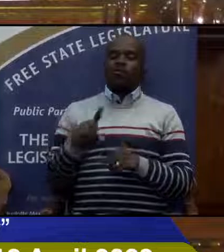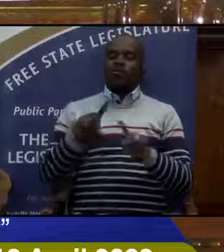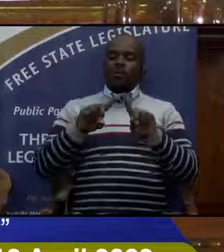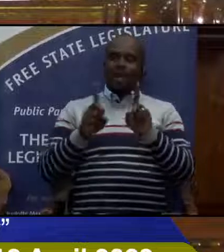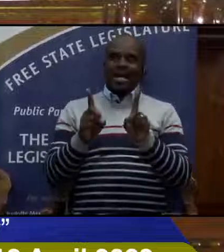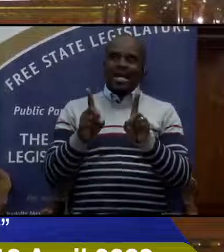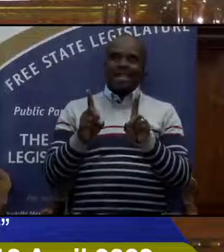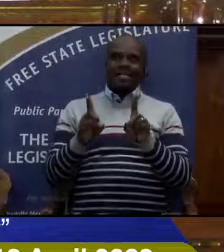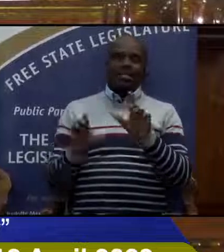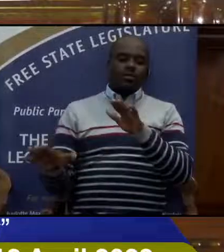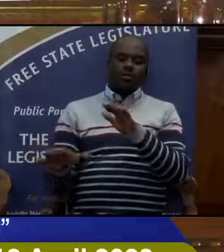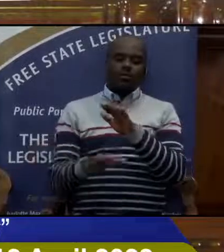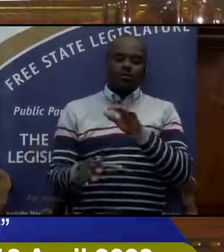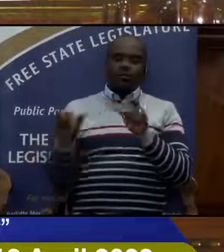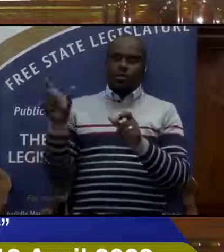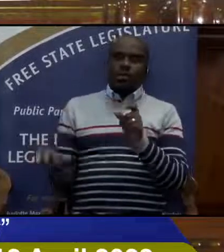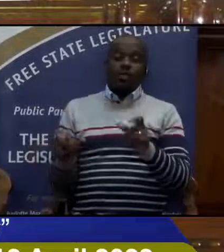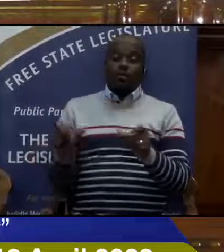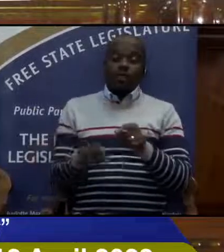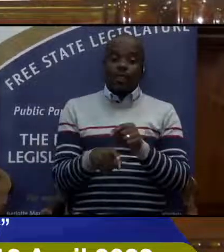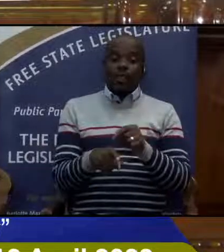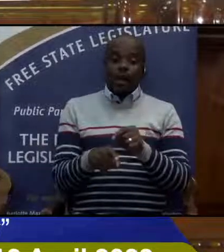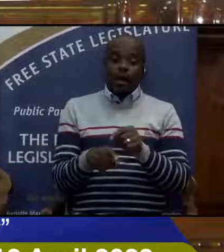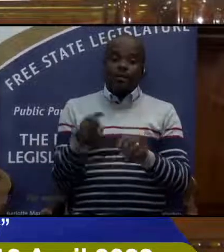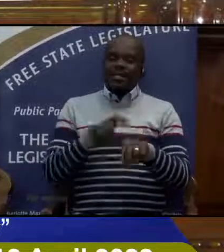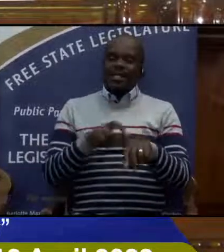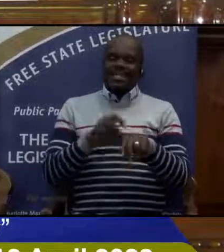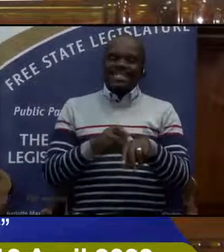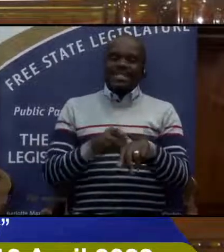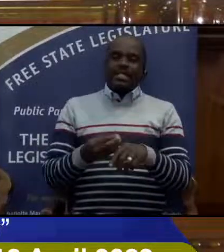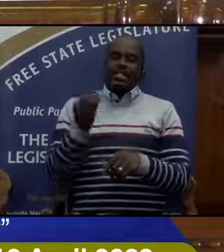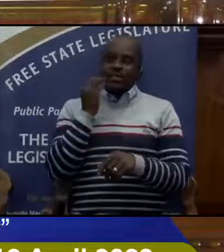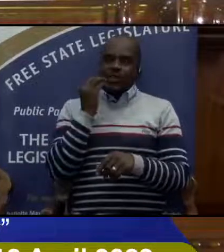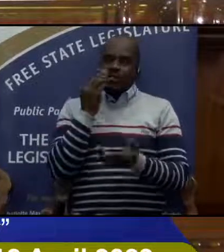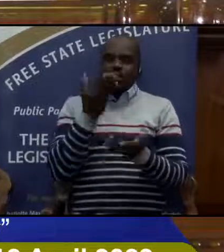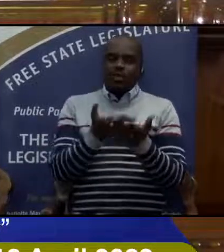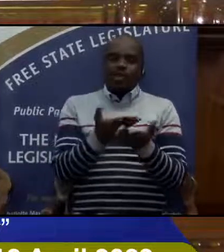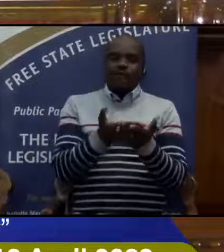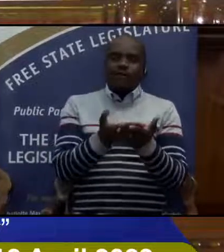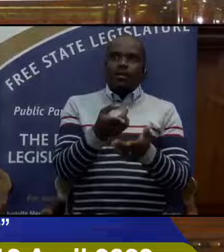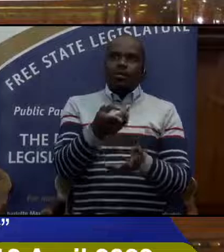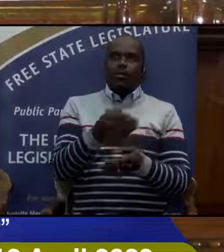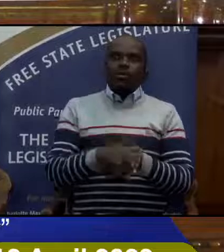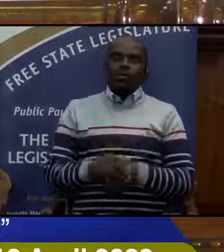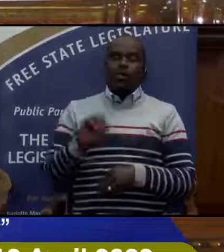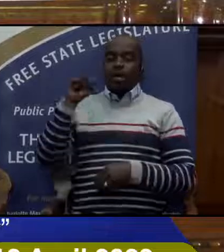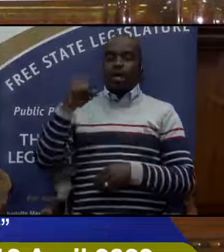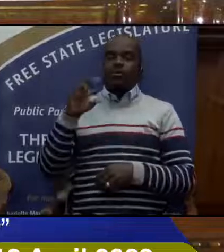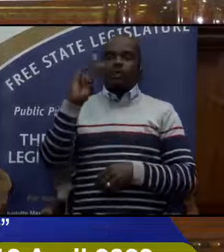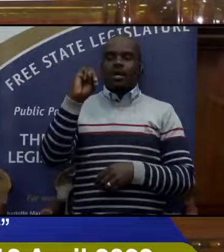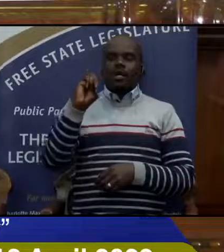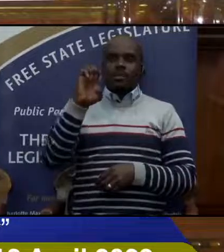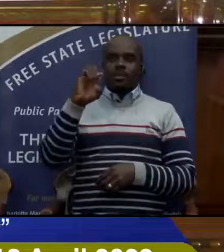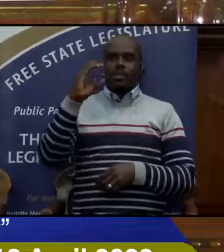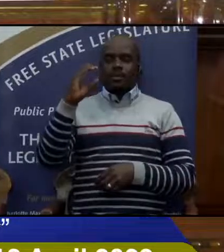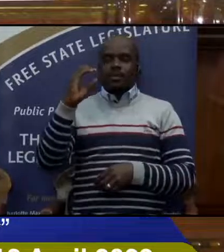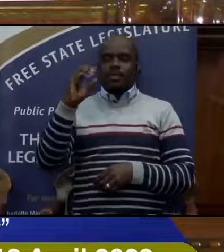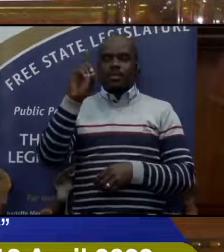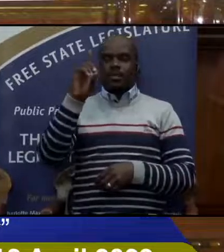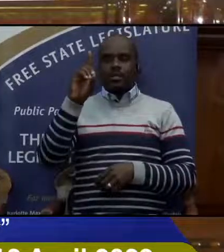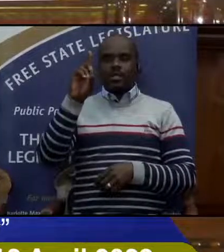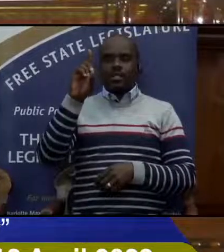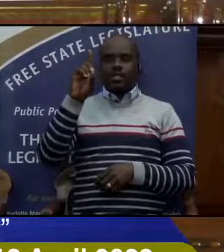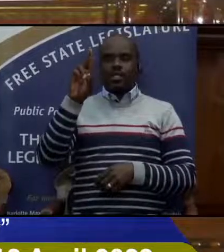for our people. We agree with the MEC of Kokta, Honourable MEC Dukwana, who indicated during